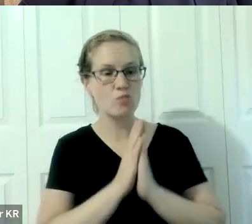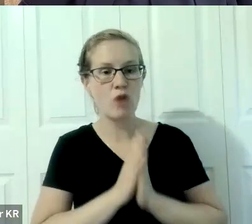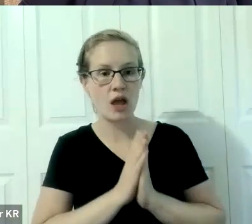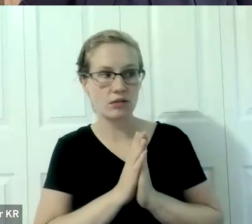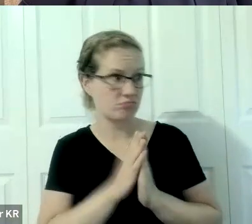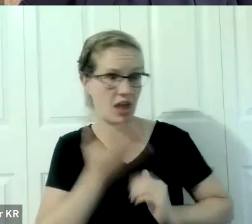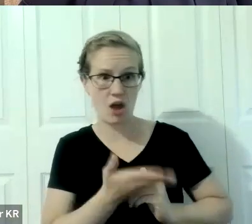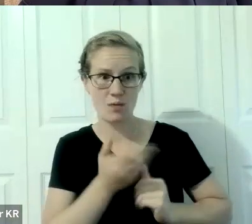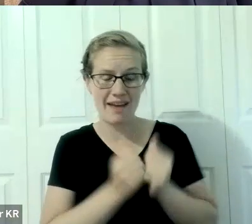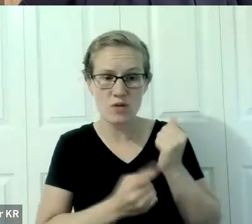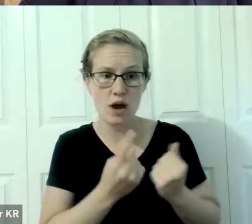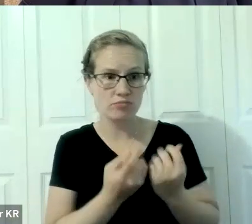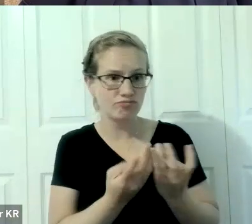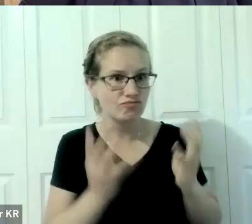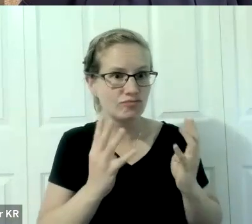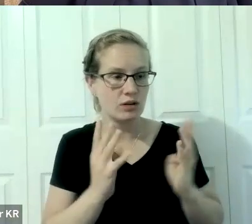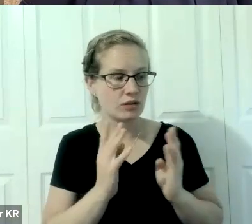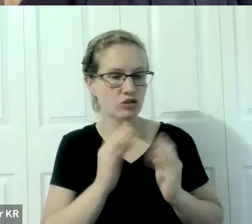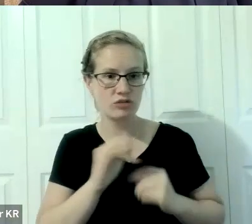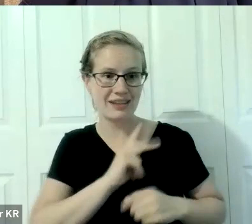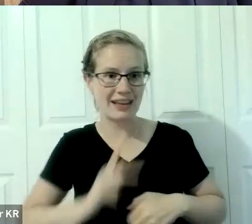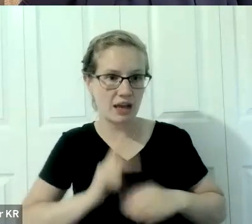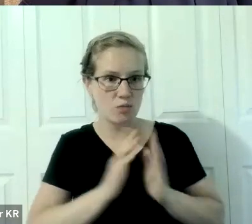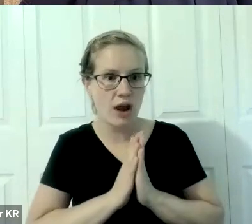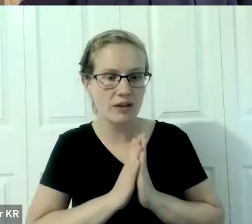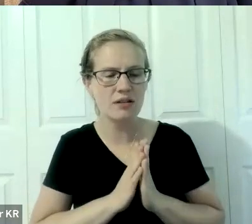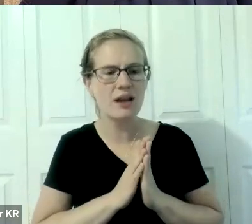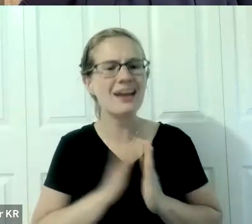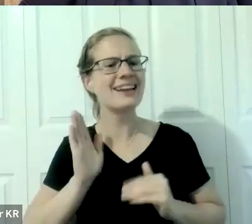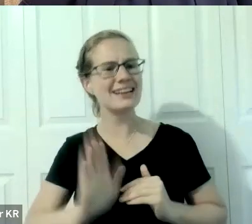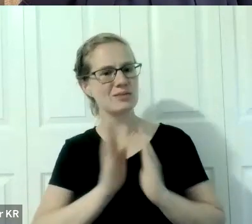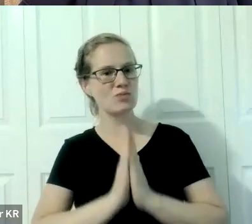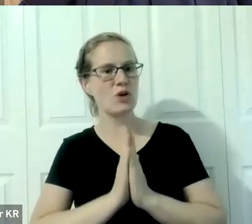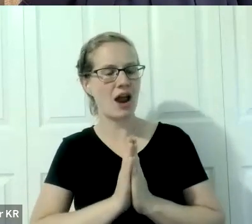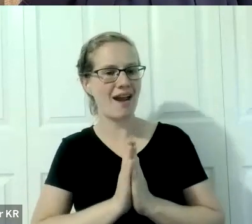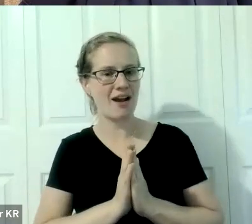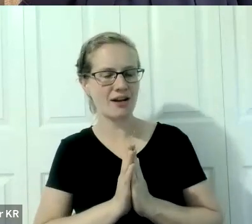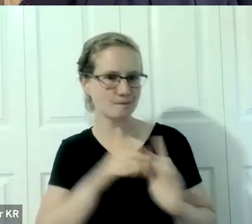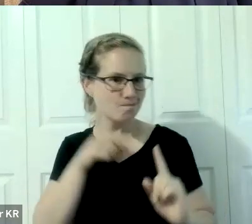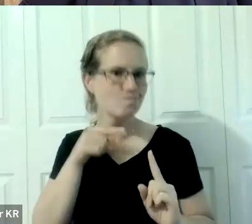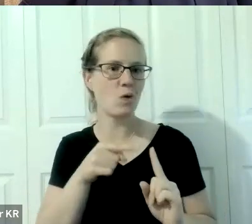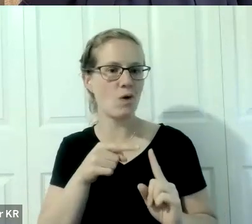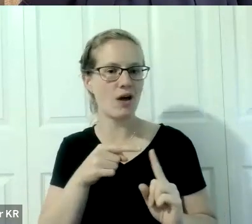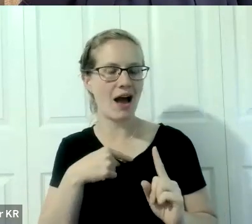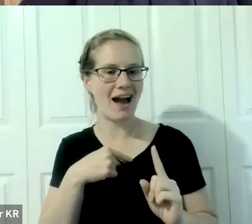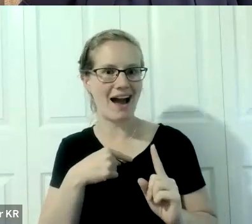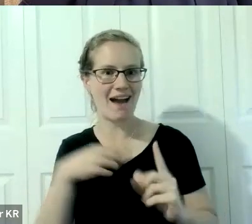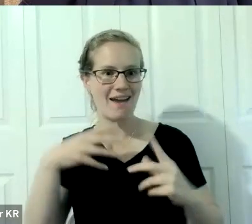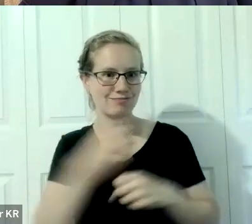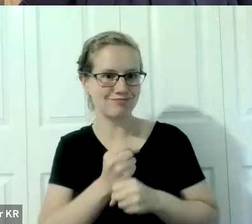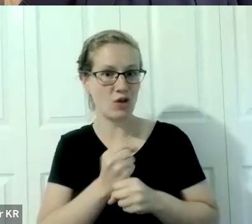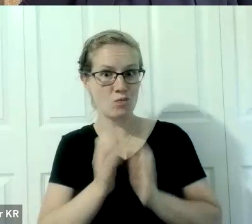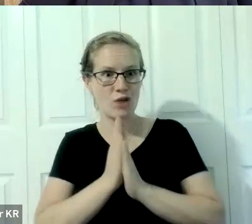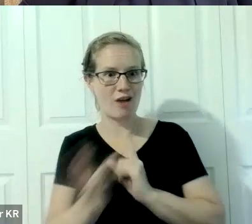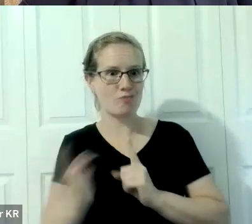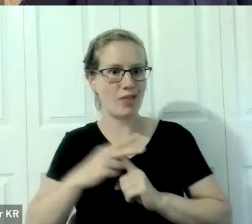everyone. And the crux of his prayer, I boiled down to a prayer for me.